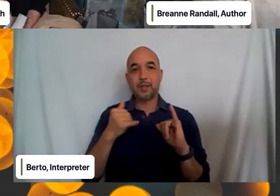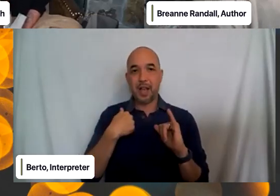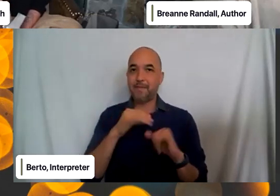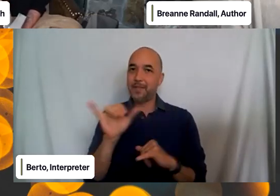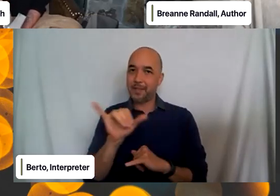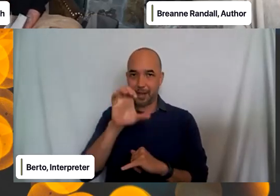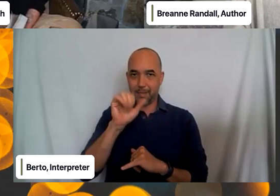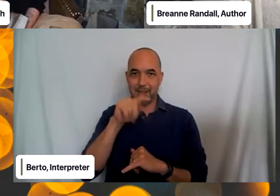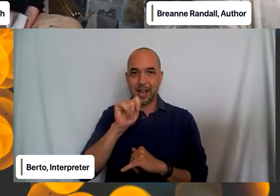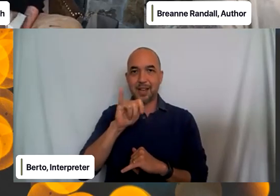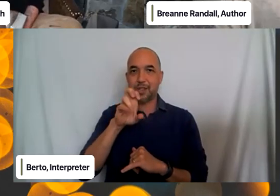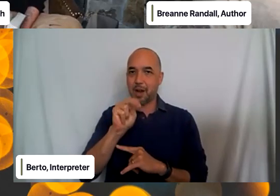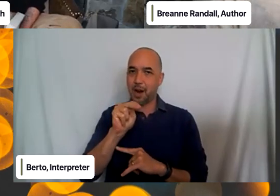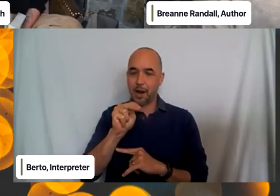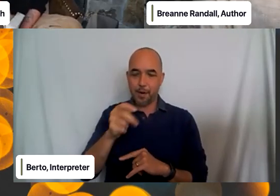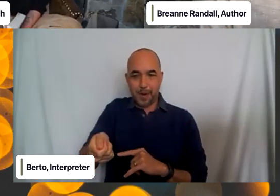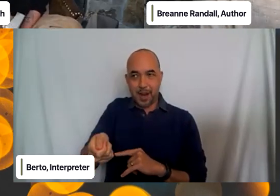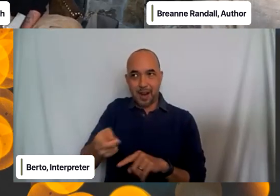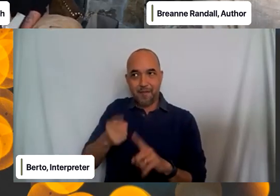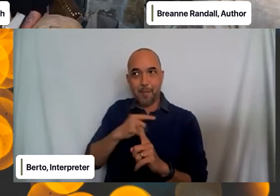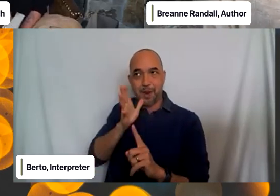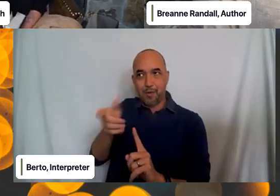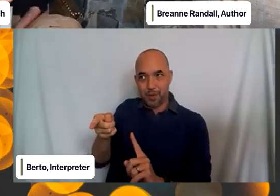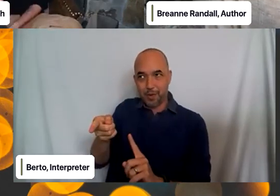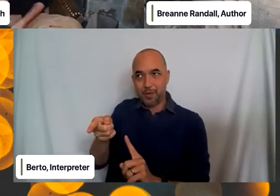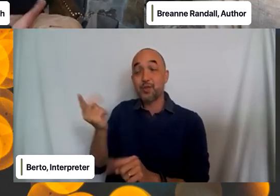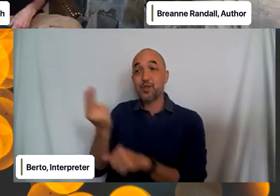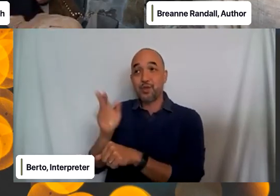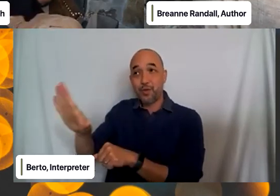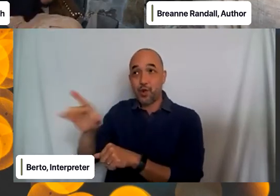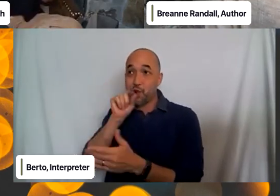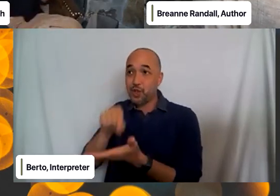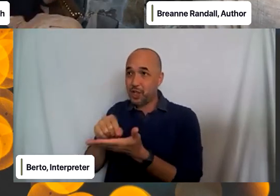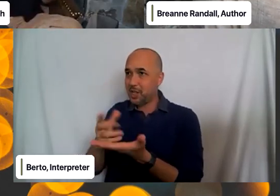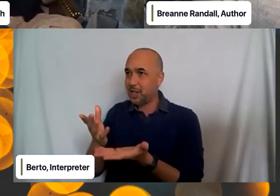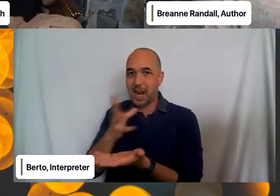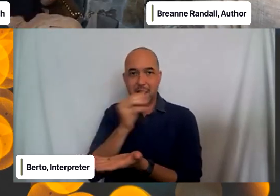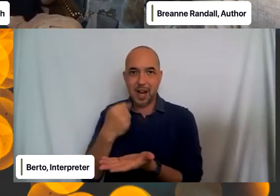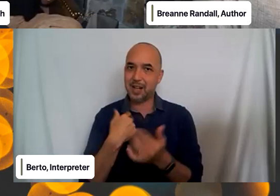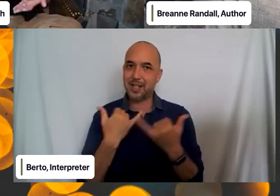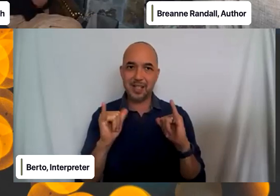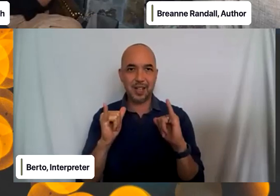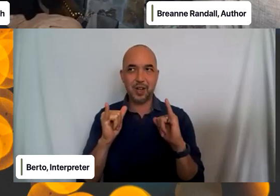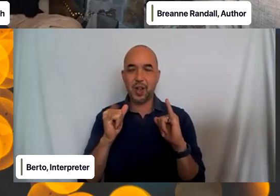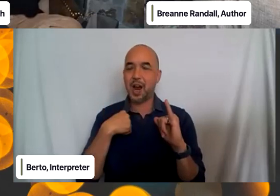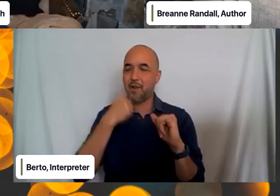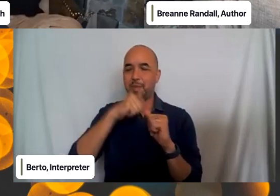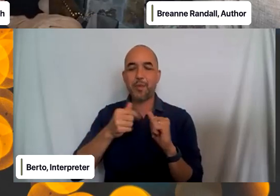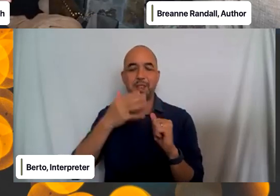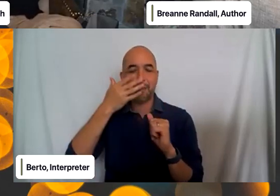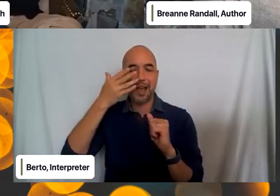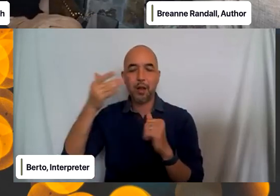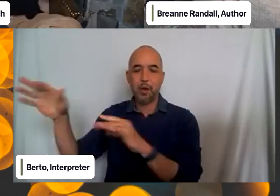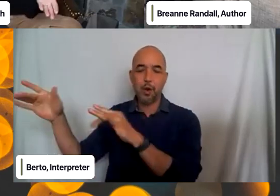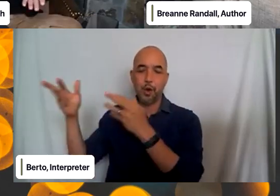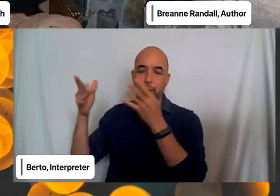from Nana that she would fry her fried chicken in. And I remember the smell coming in, and, you know,